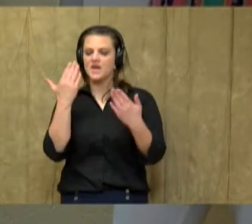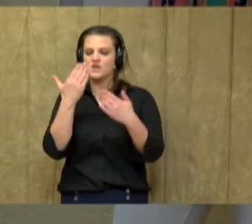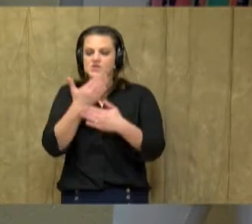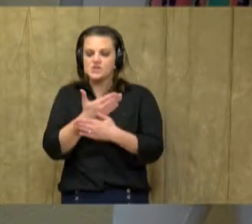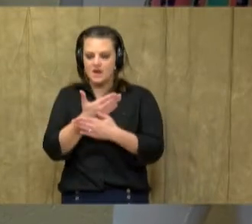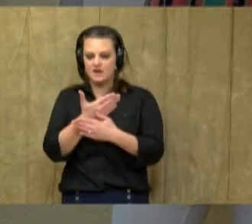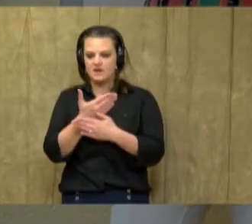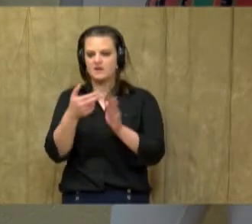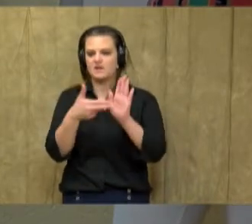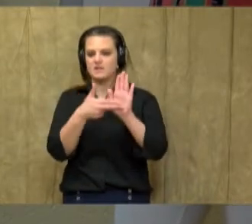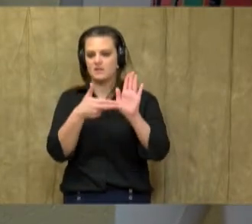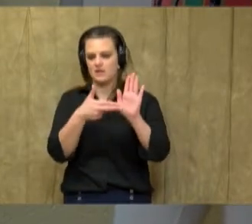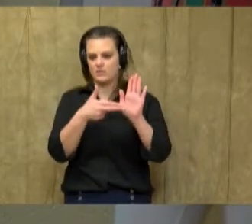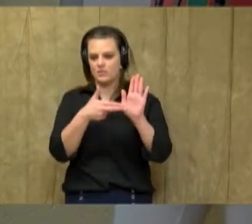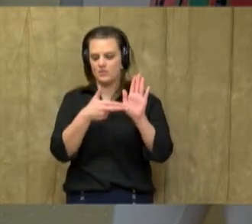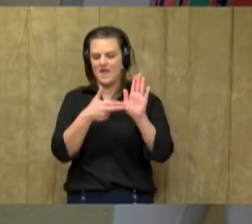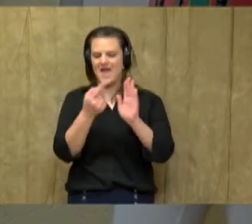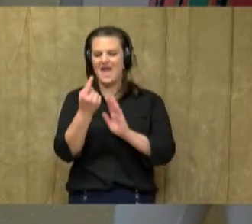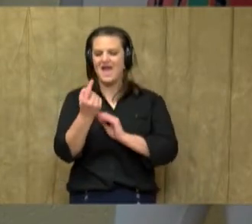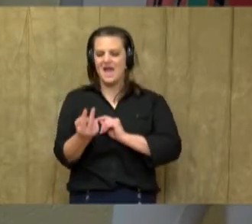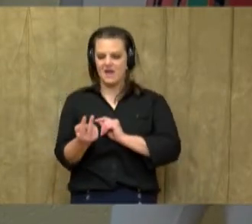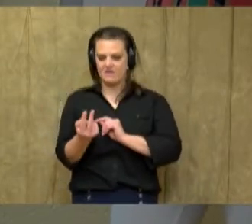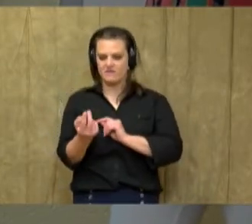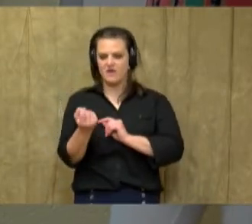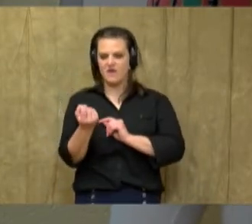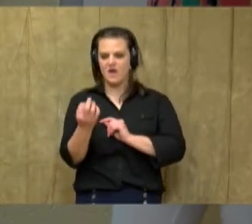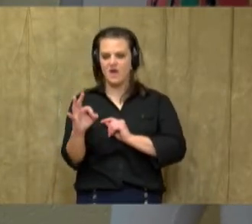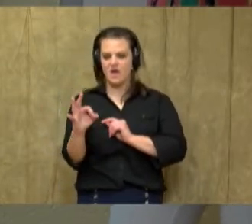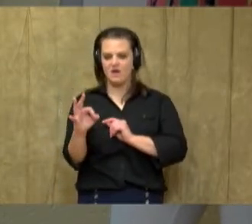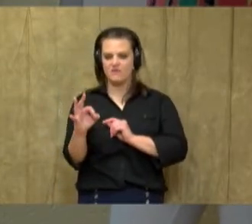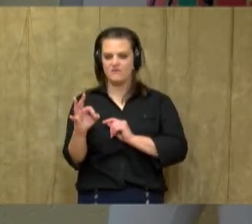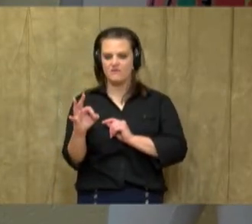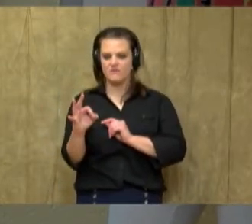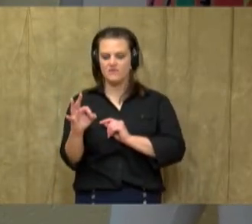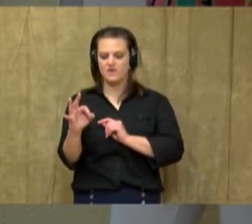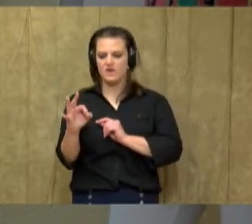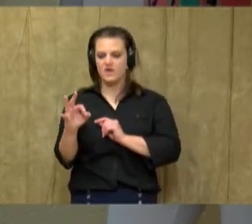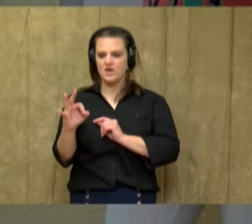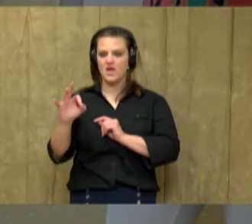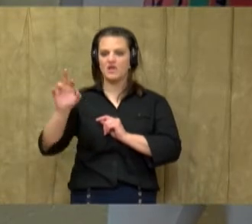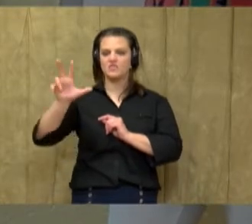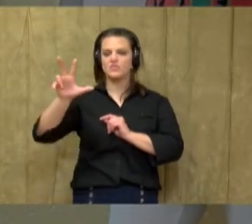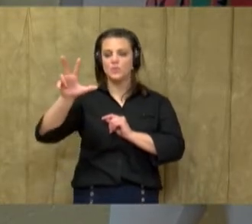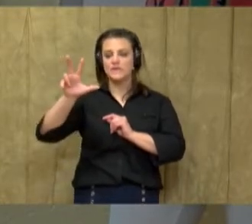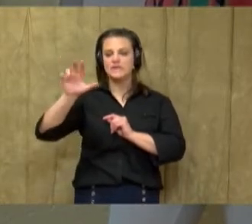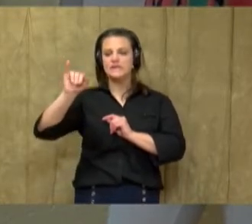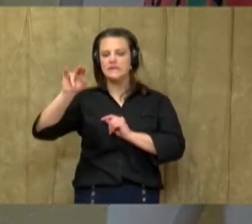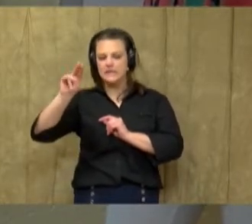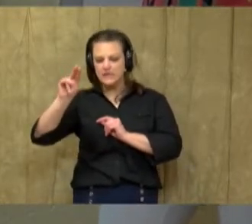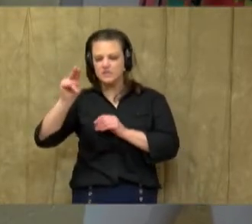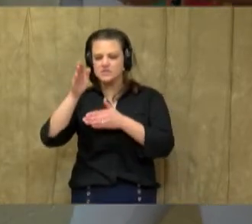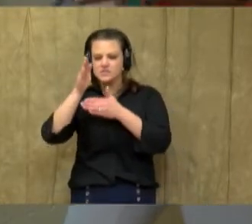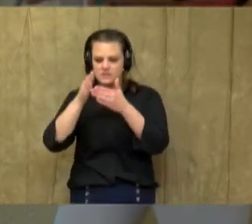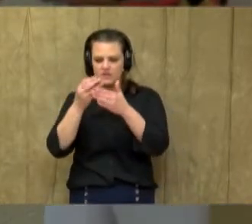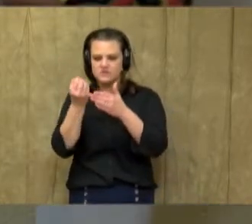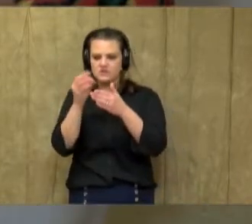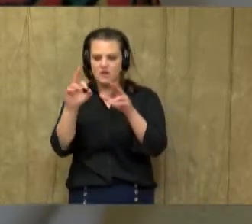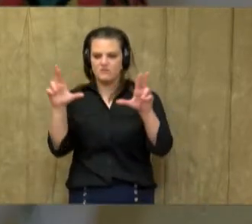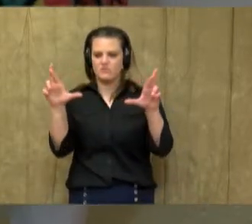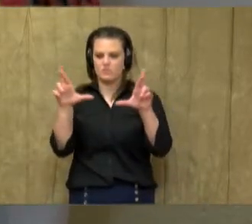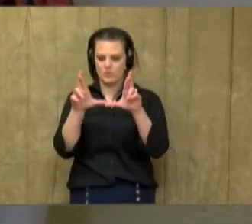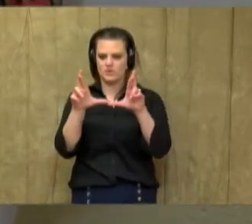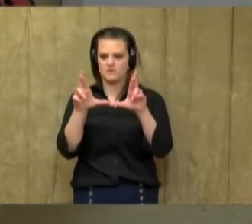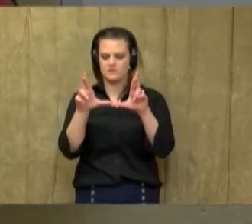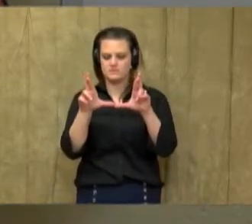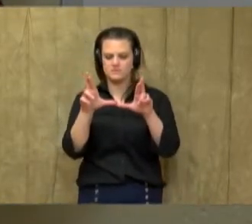and label half of a 3-inch section of the ruler. So when